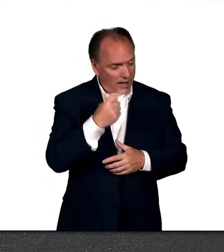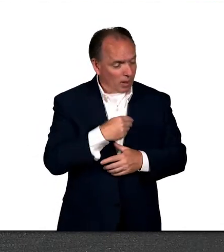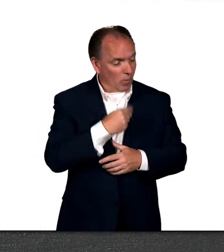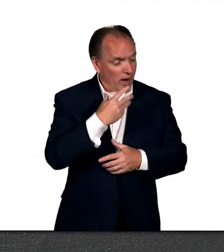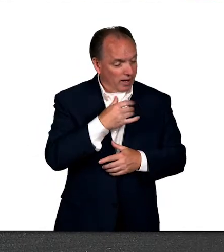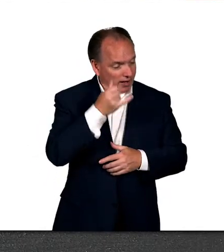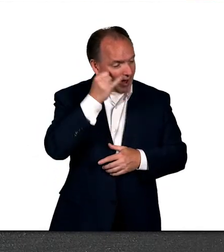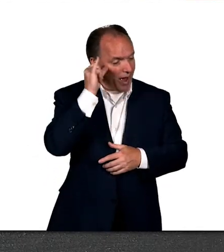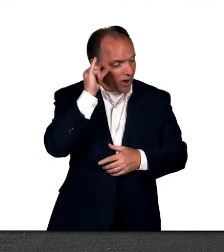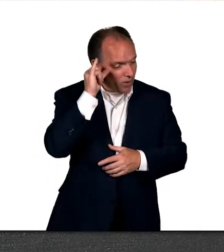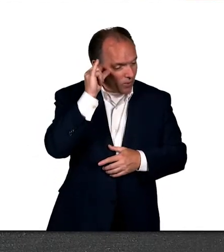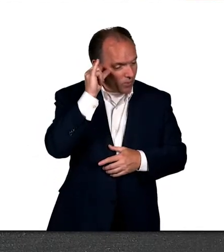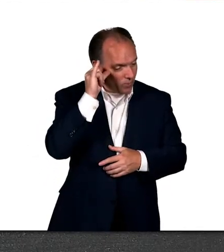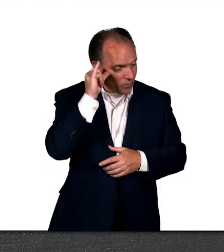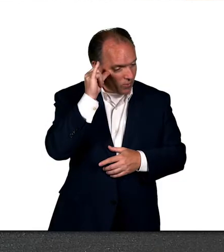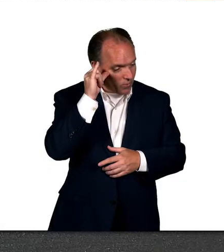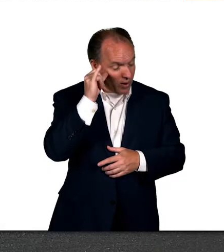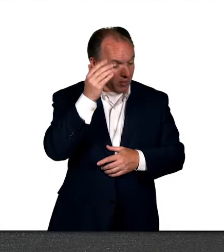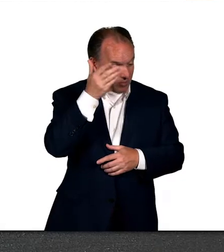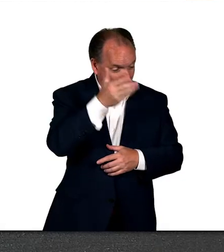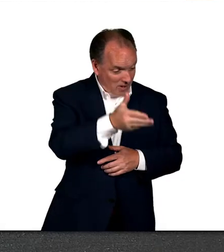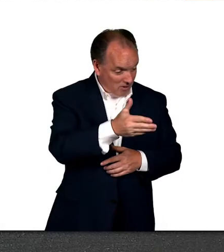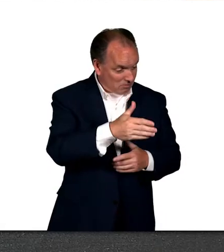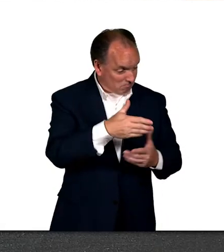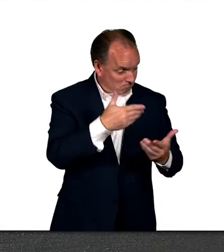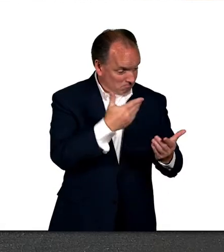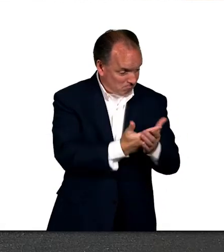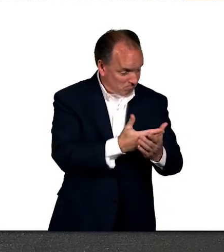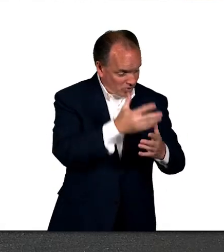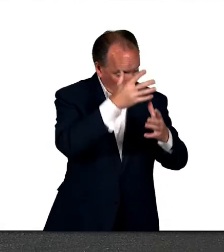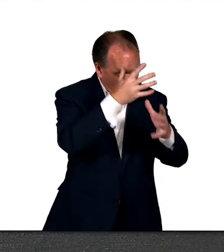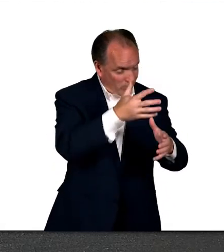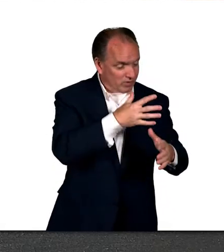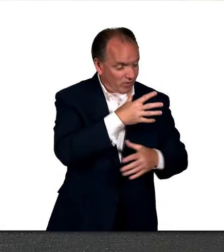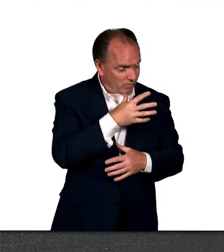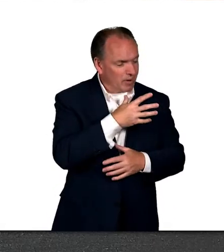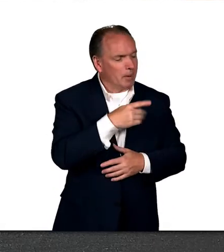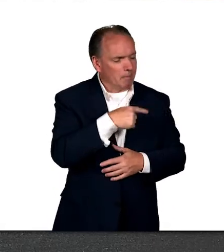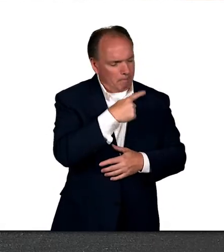and white cow. Down